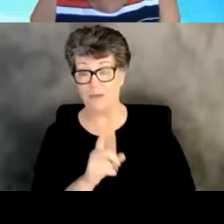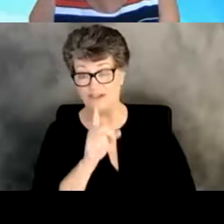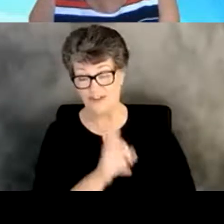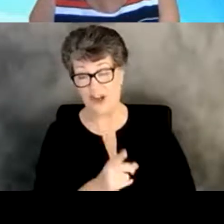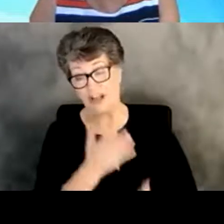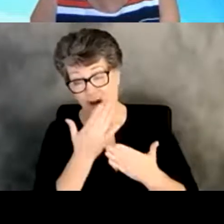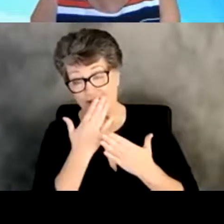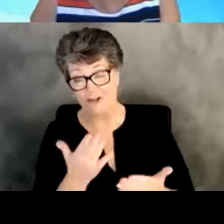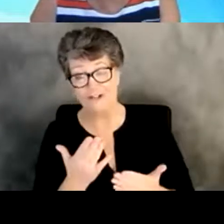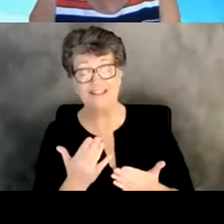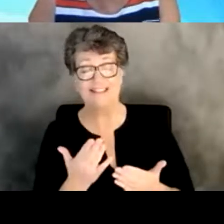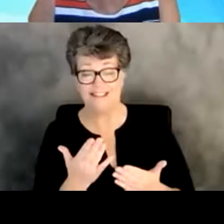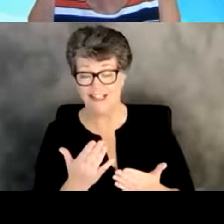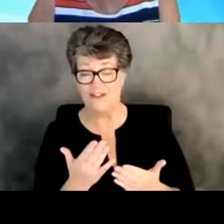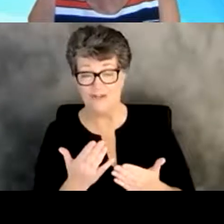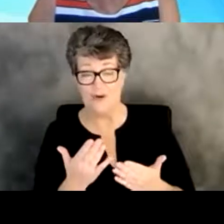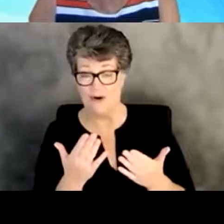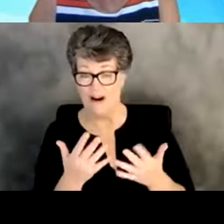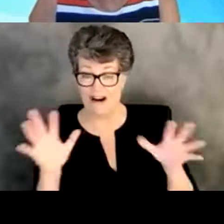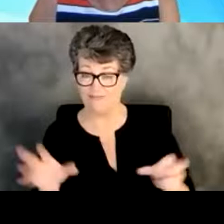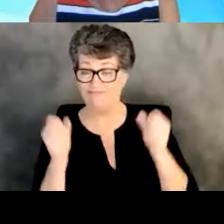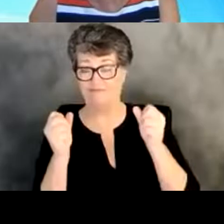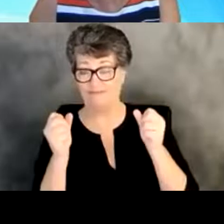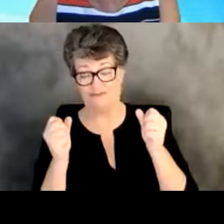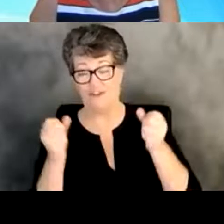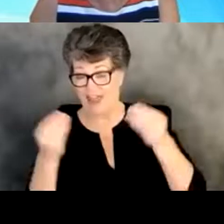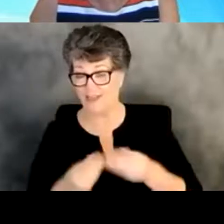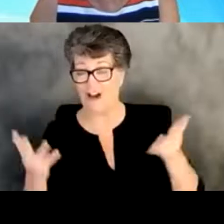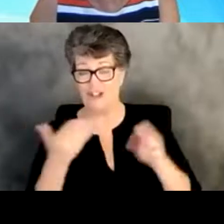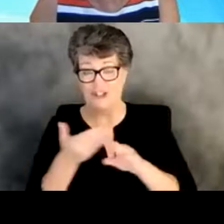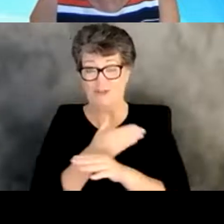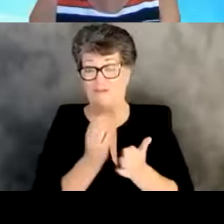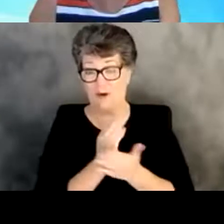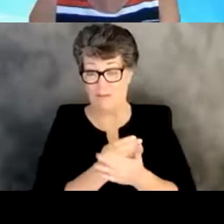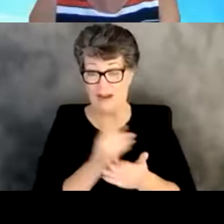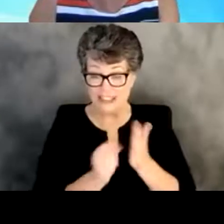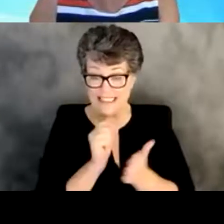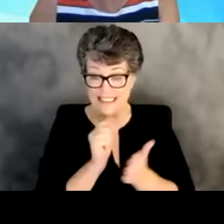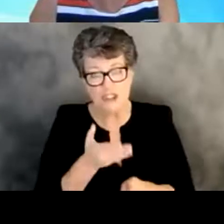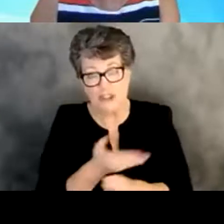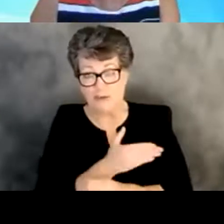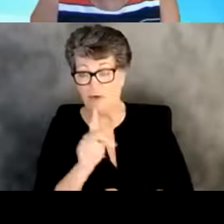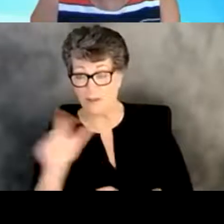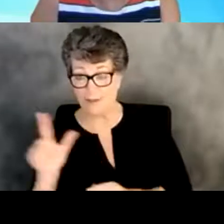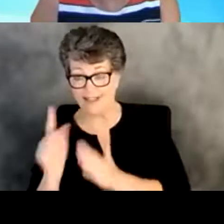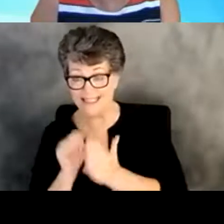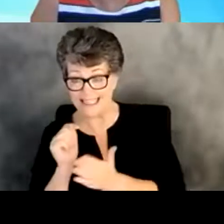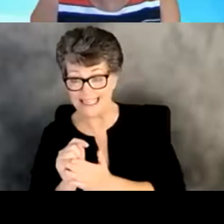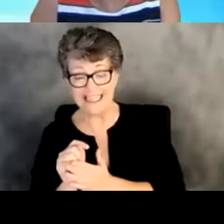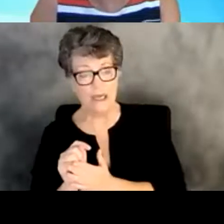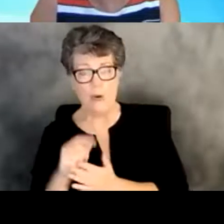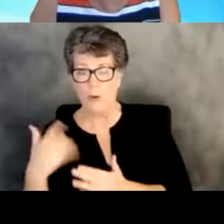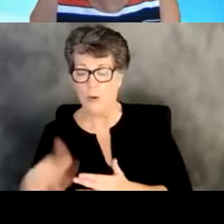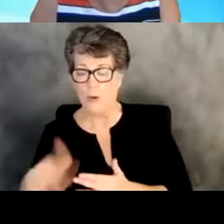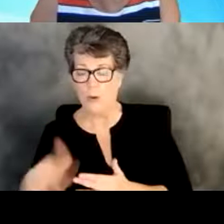grateful to the community for rallying for the launch in January, right before budget season, right before bill season, a very tense time